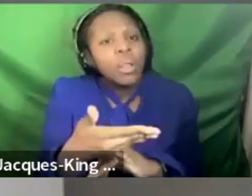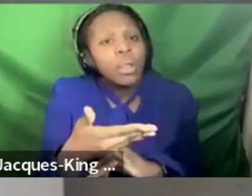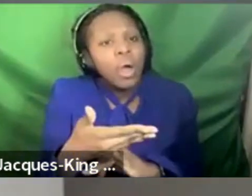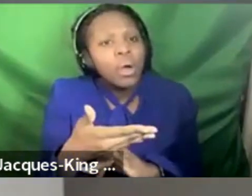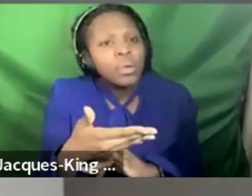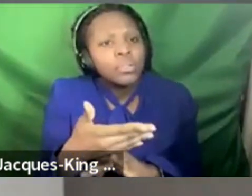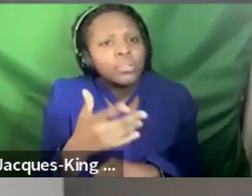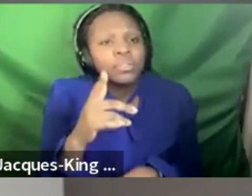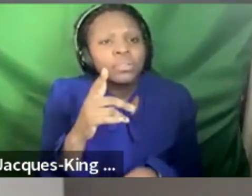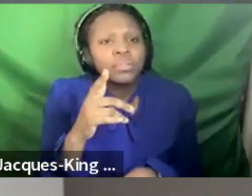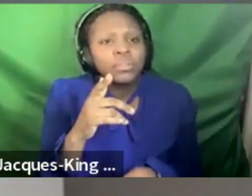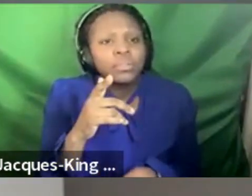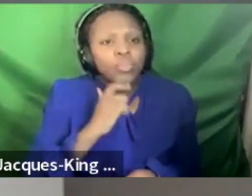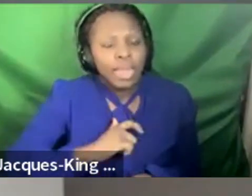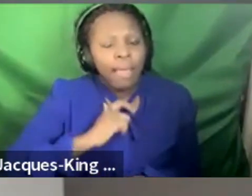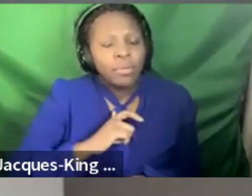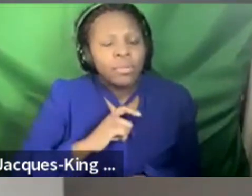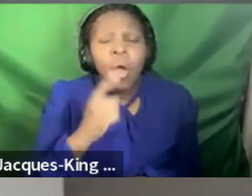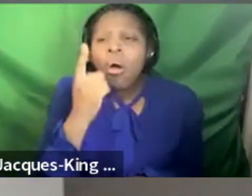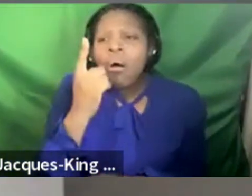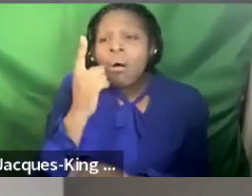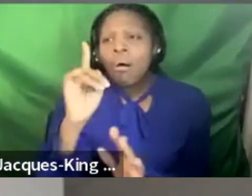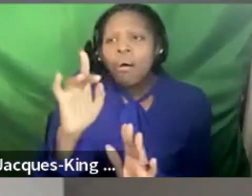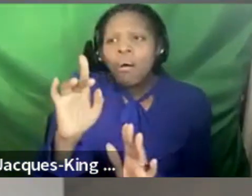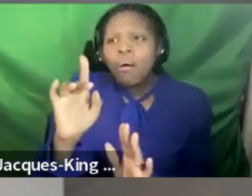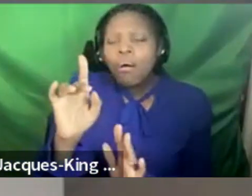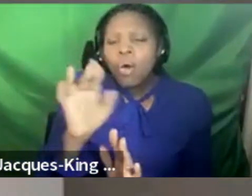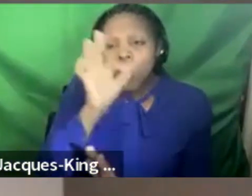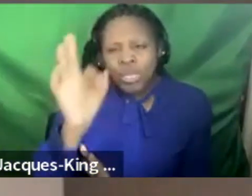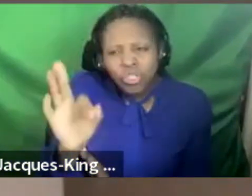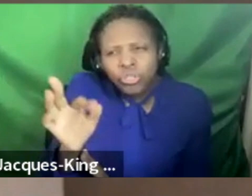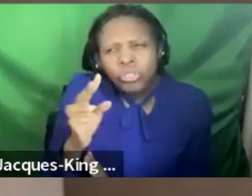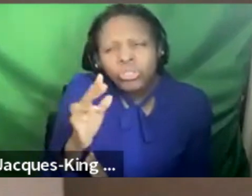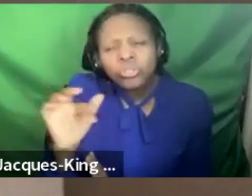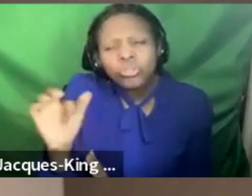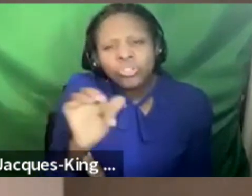One last question, may I? How about a vocal adjustment?